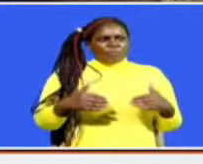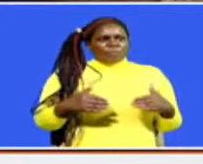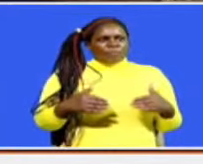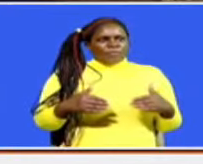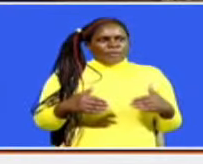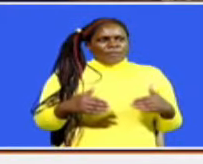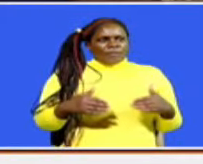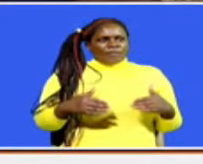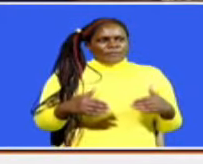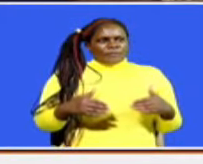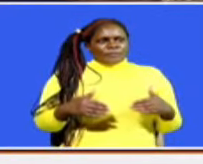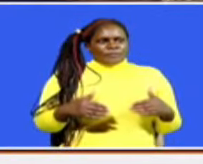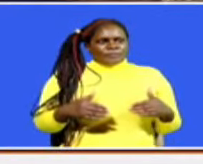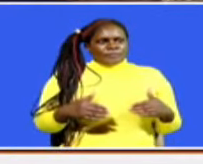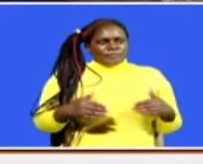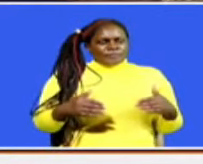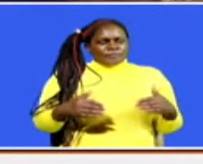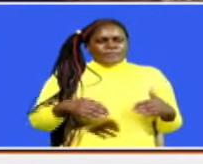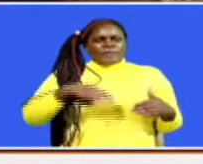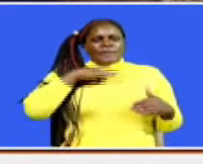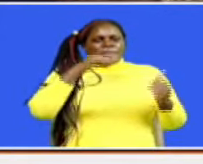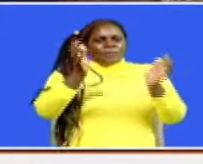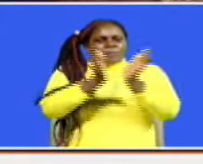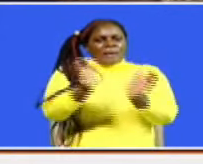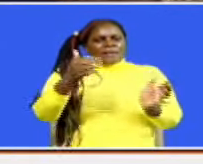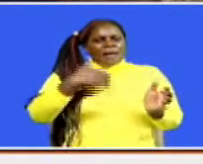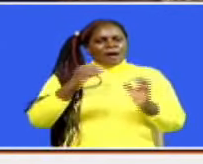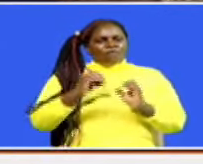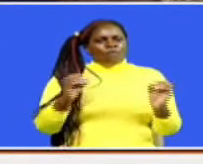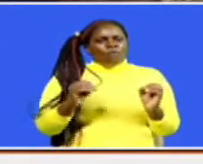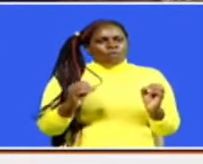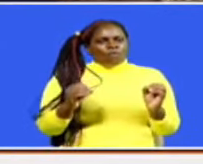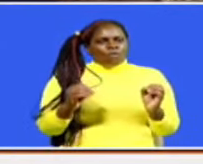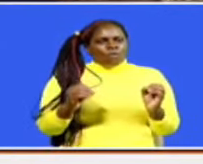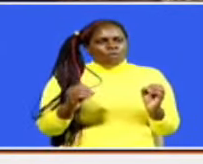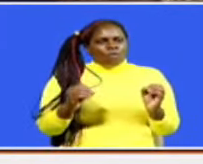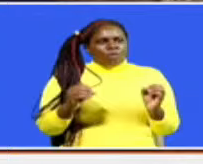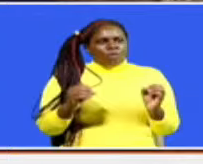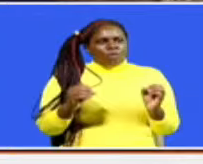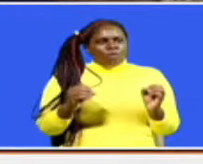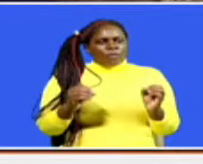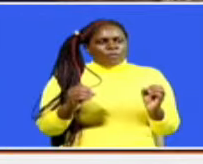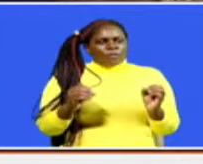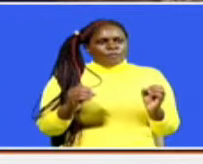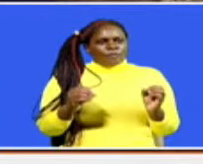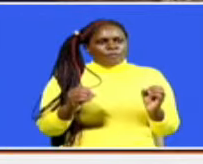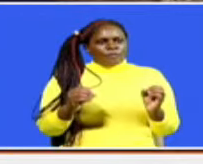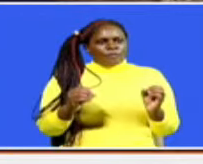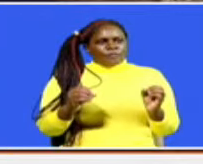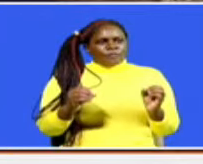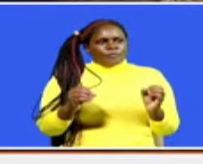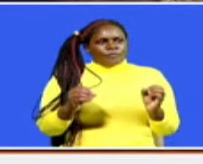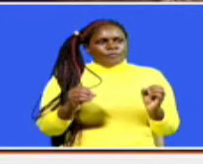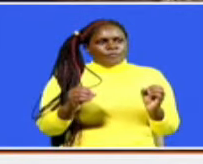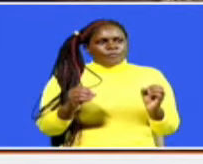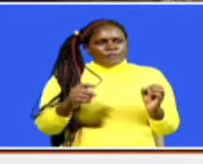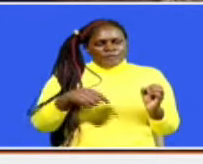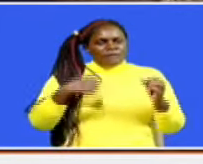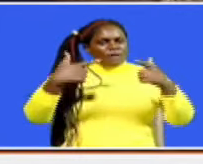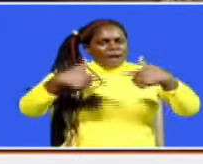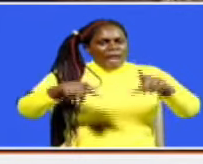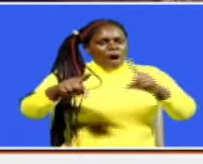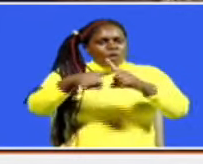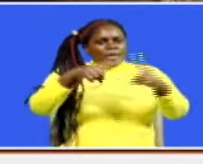Kenya execute death penalties? It does exist in the statute, but in terms of execution, there is